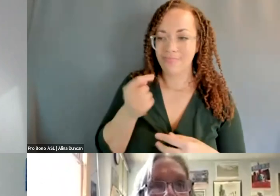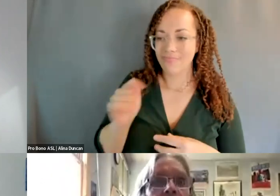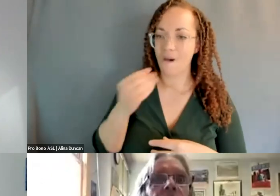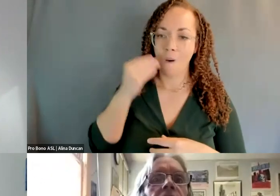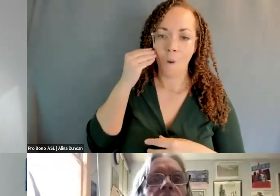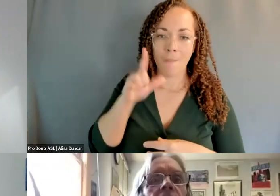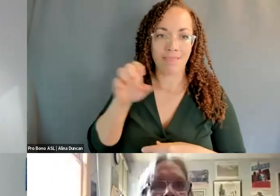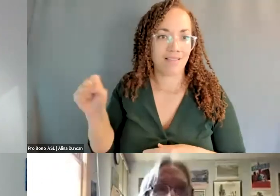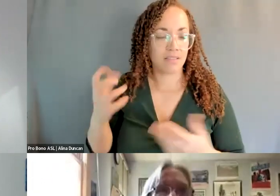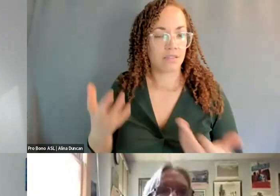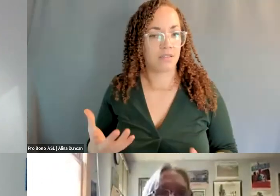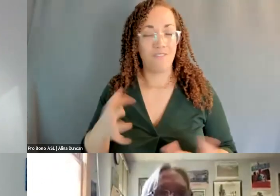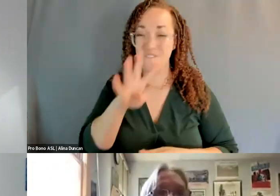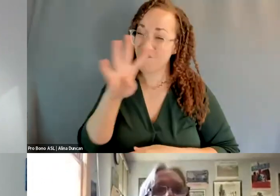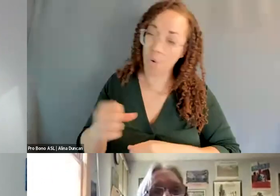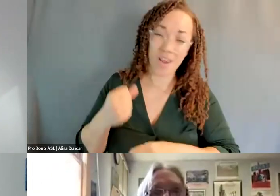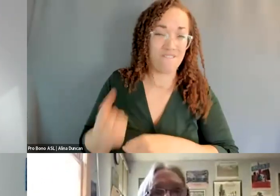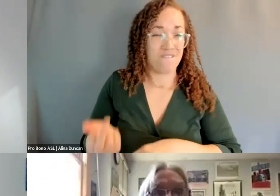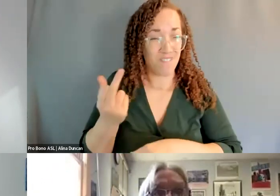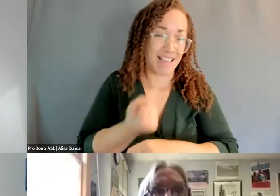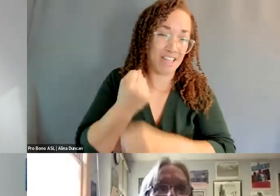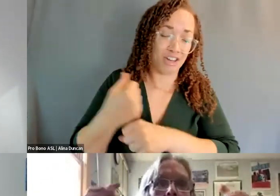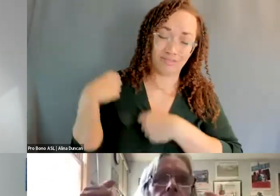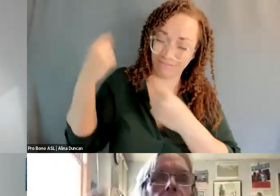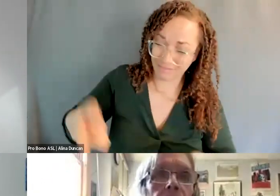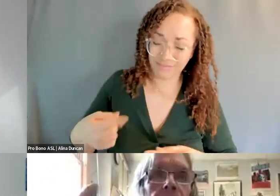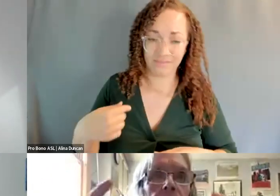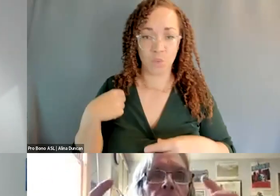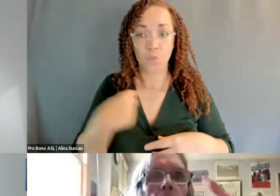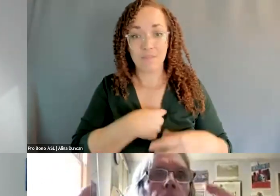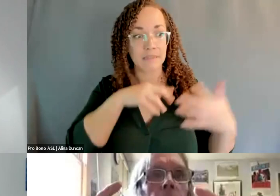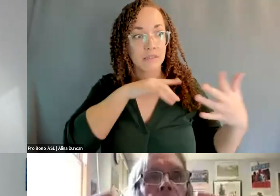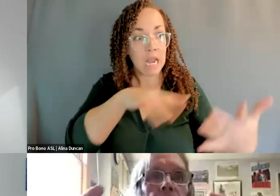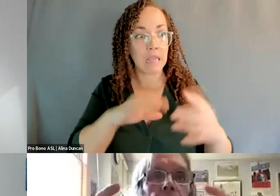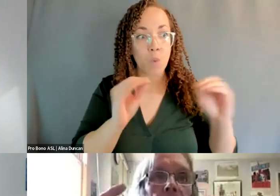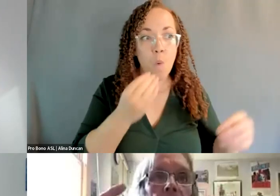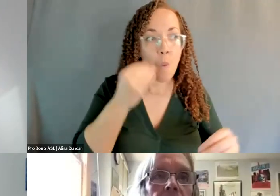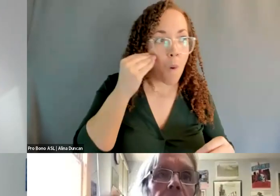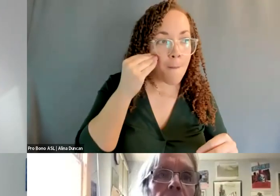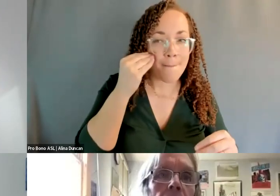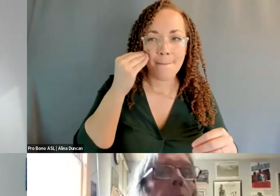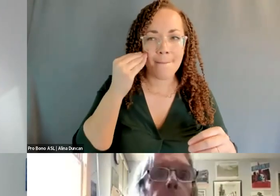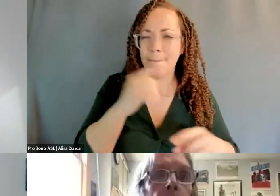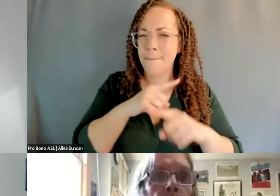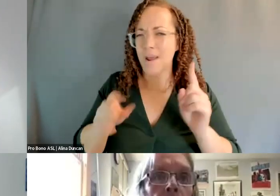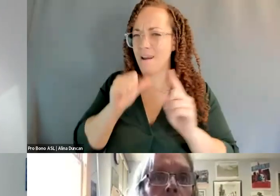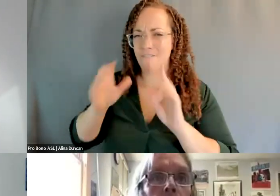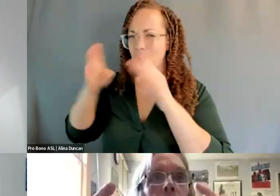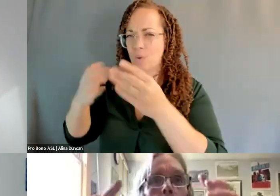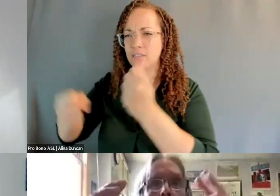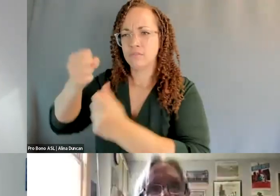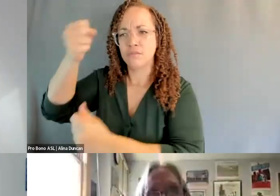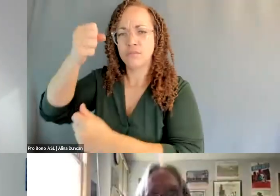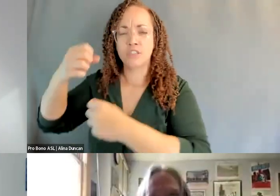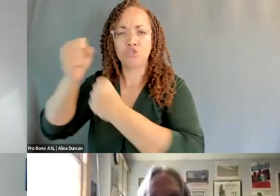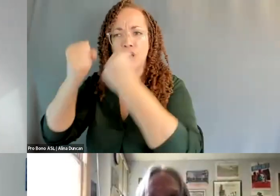years, we've been studying the shit out of homelessness without addressing the structural issues that the doctor brought up.